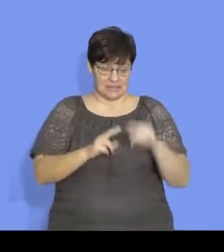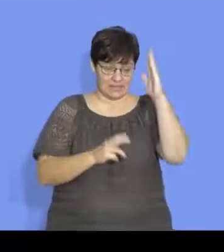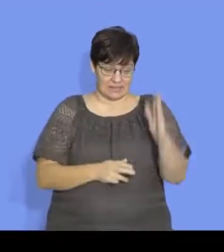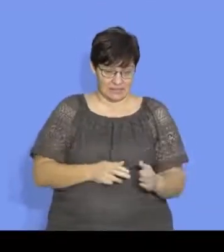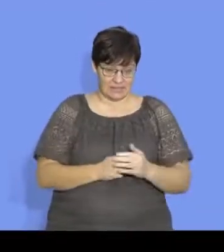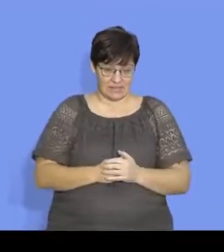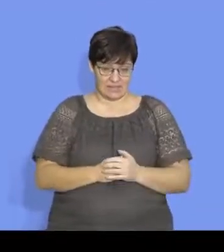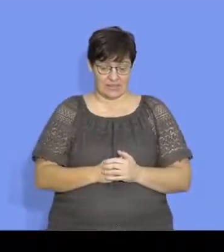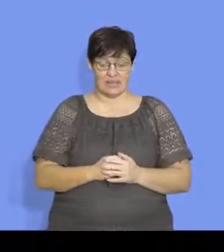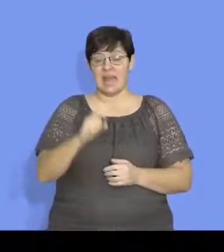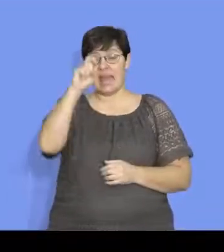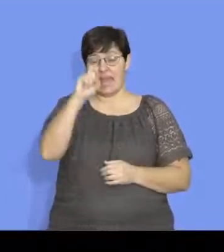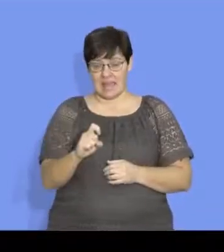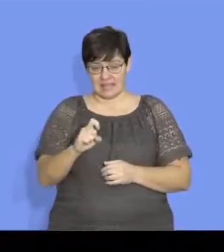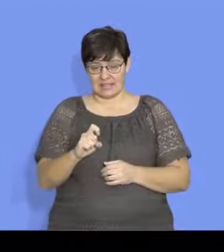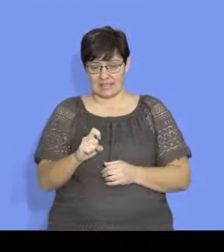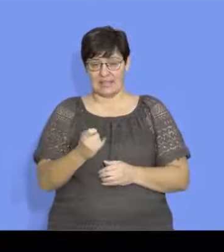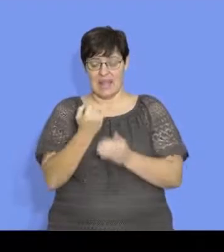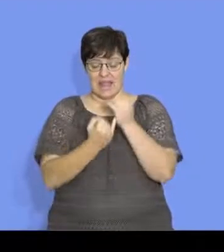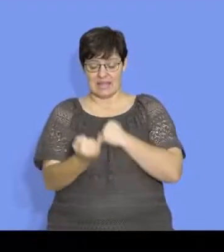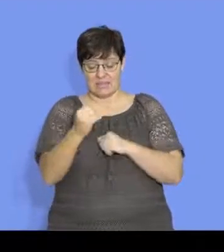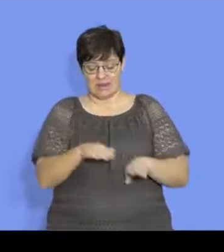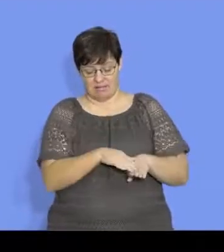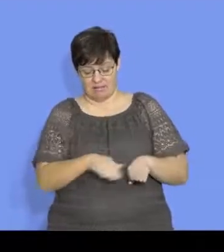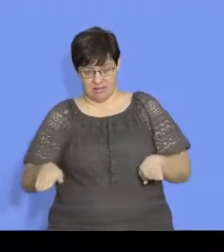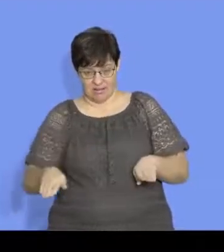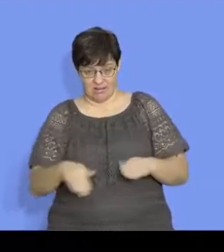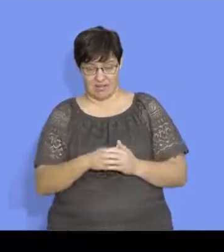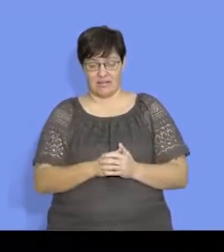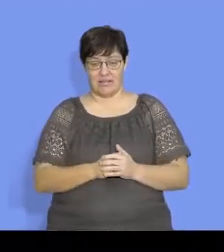where the x stands for the independent,